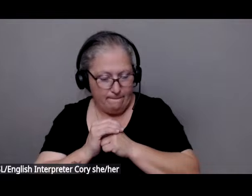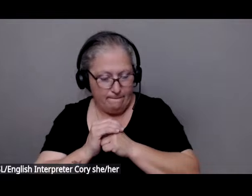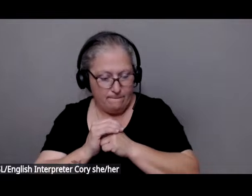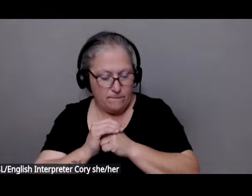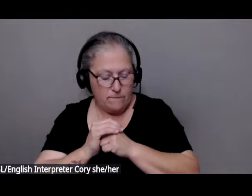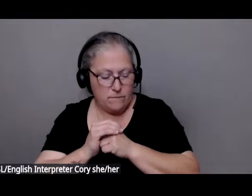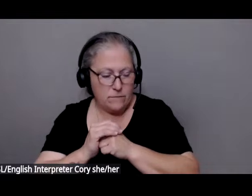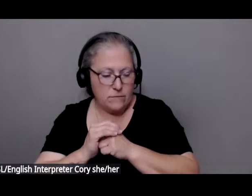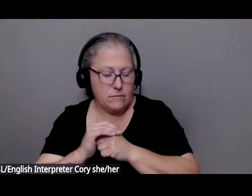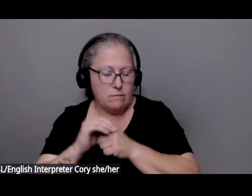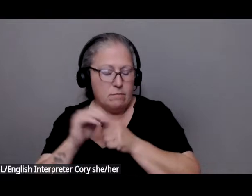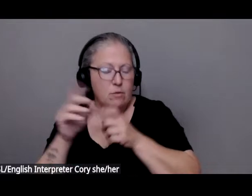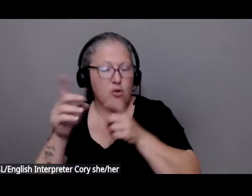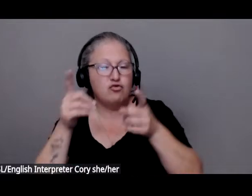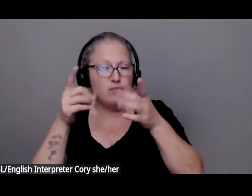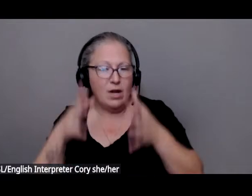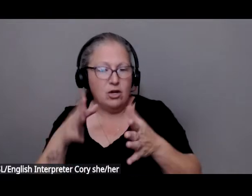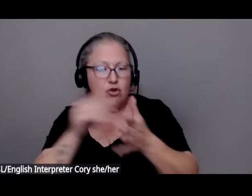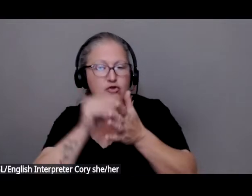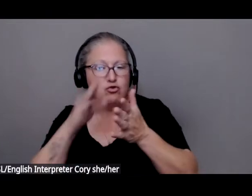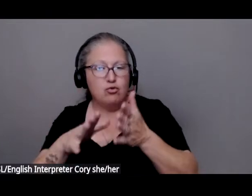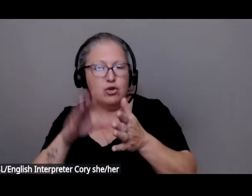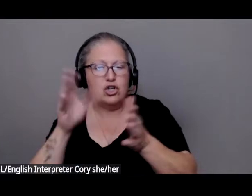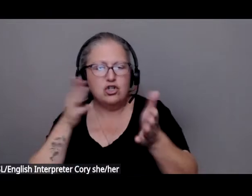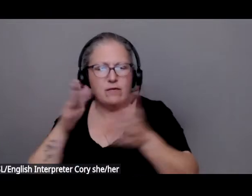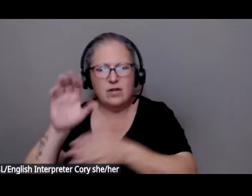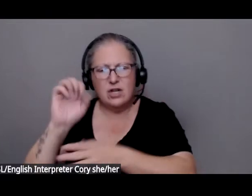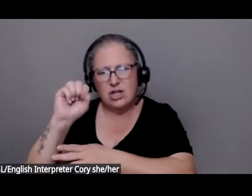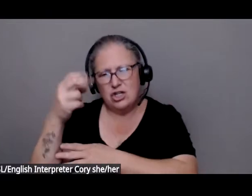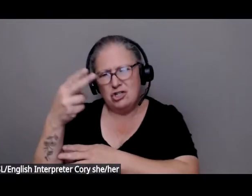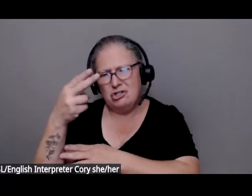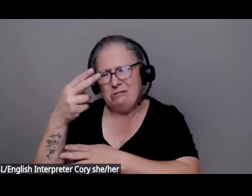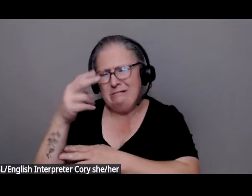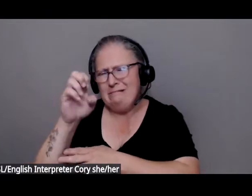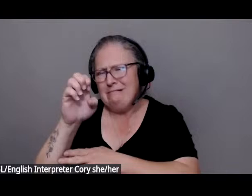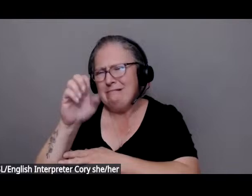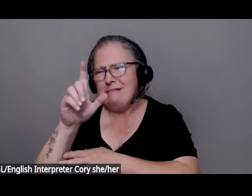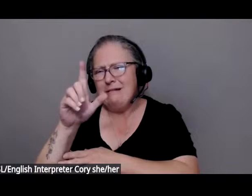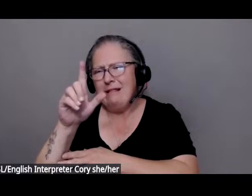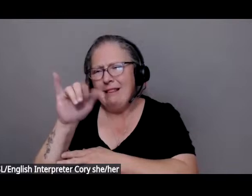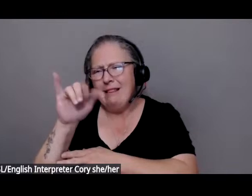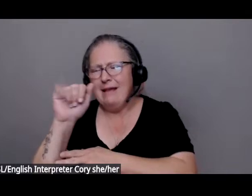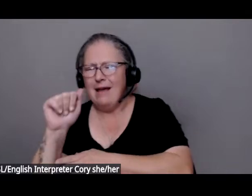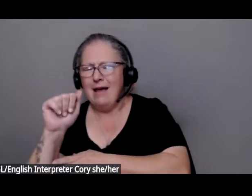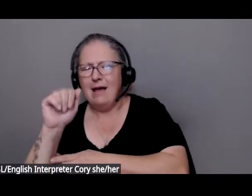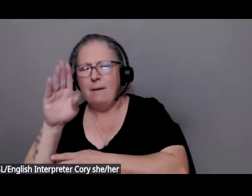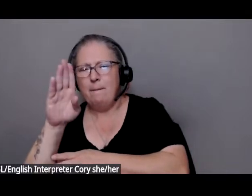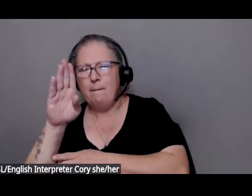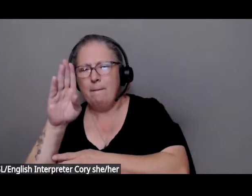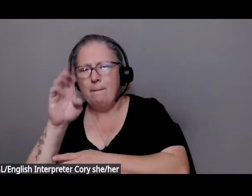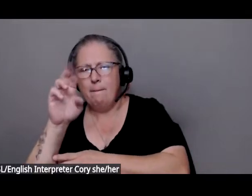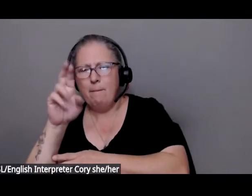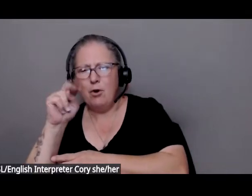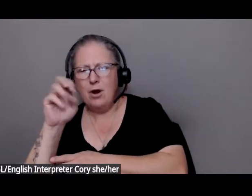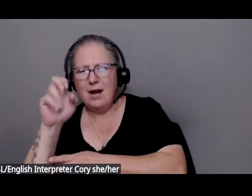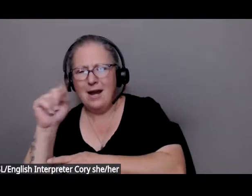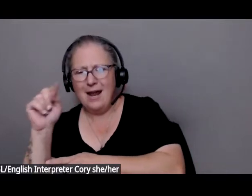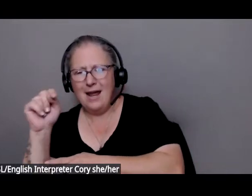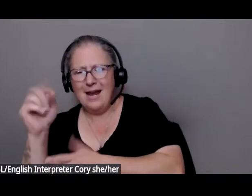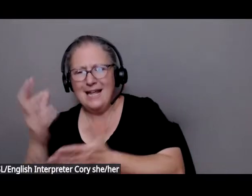Student Services, Shalia Burnett, with a salary